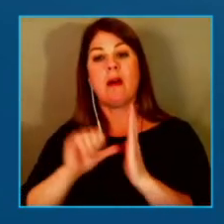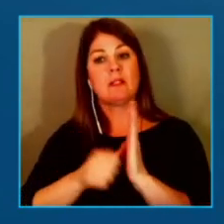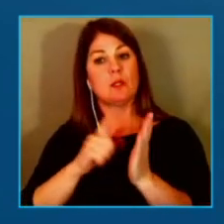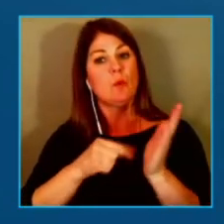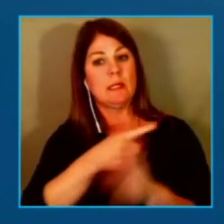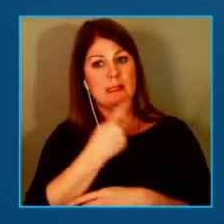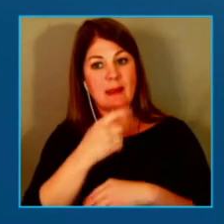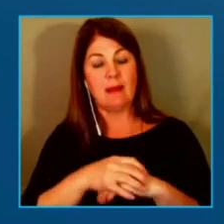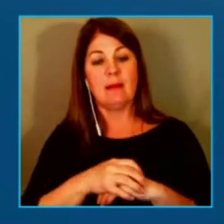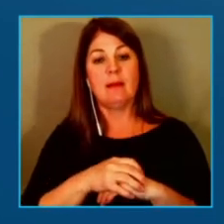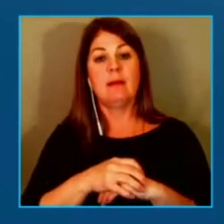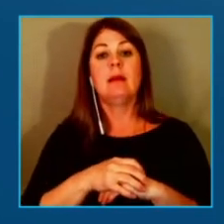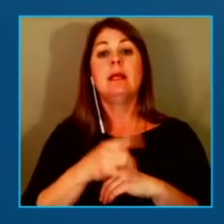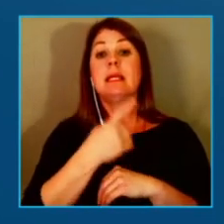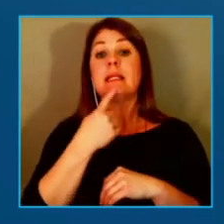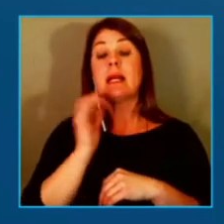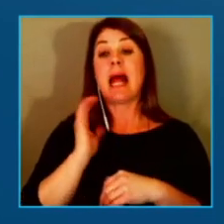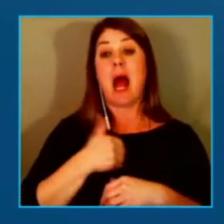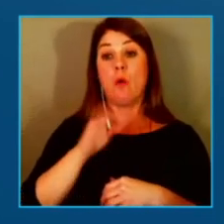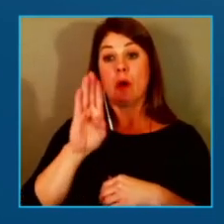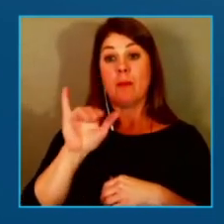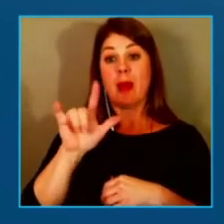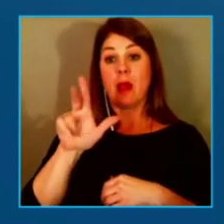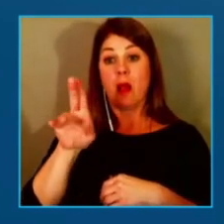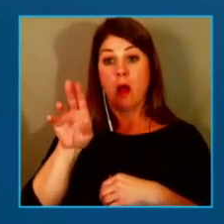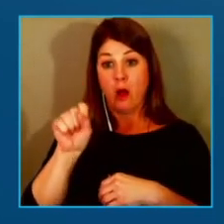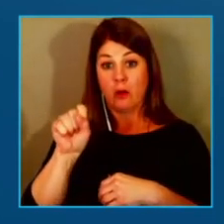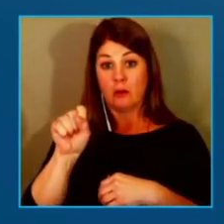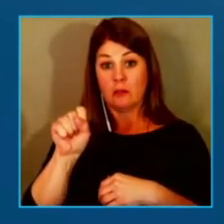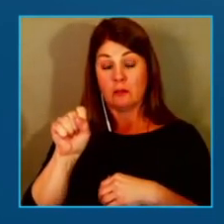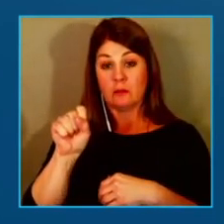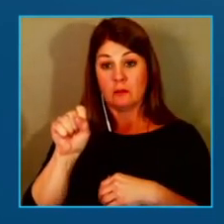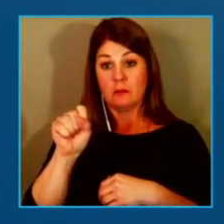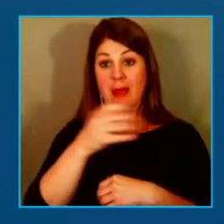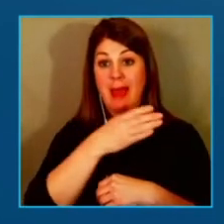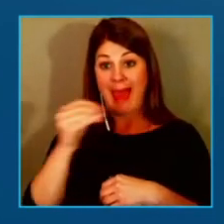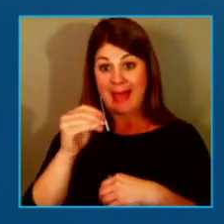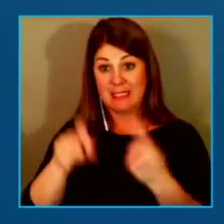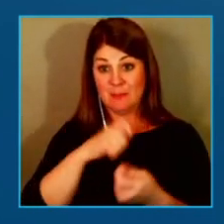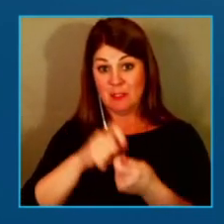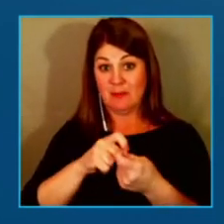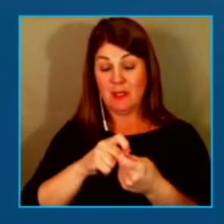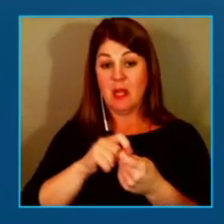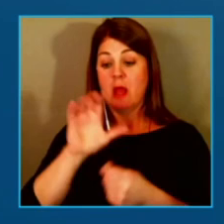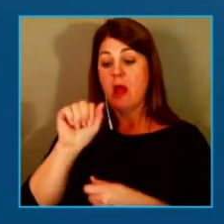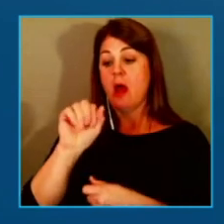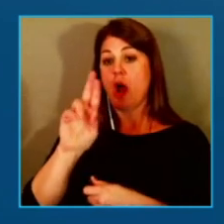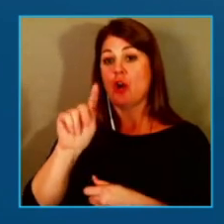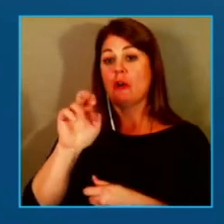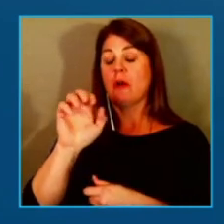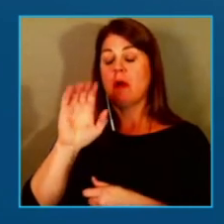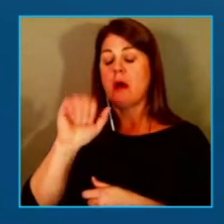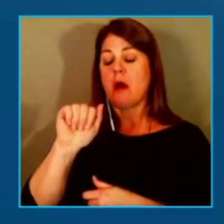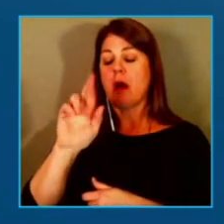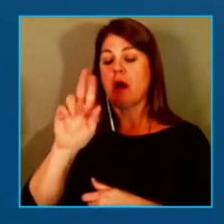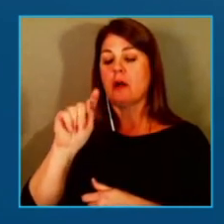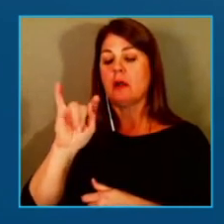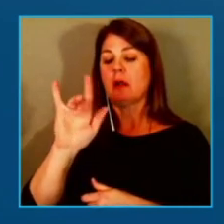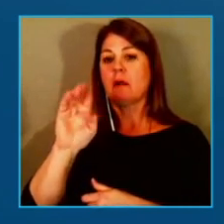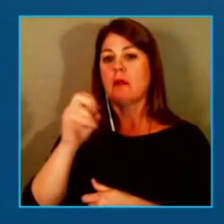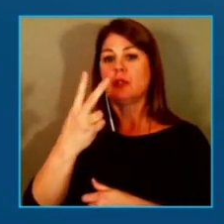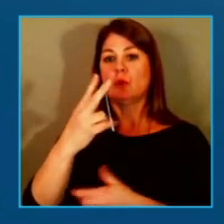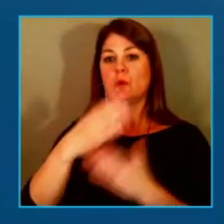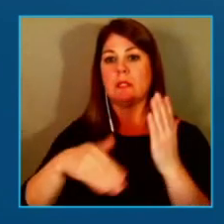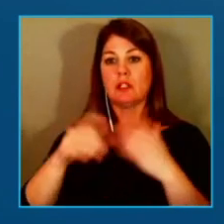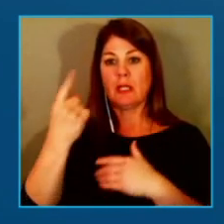quote, our bylaws, and in particular, Article 2, Section 11B, which requires that the state